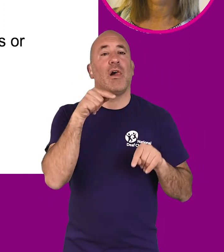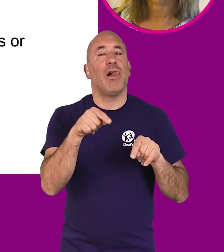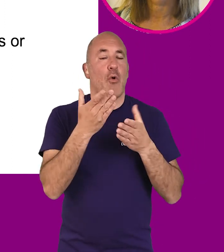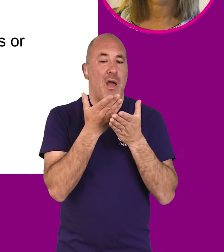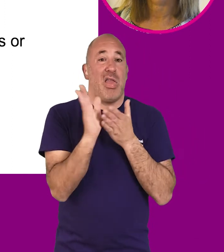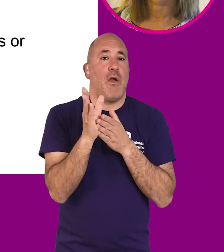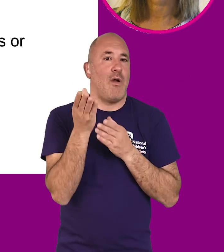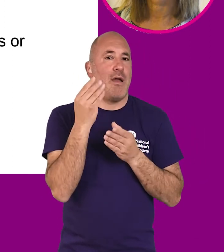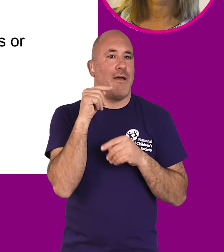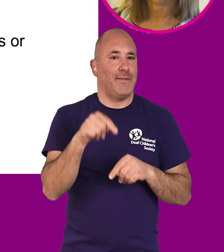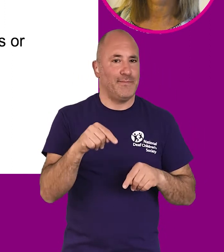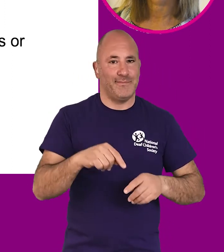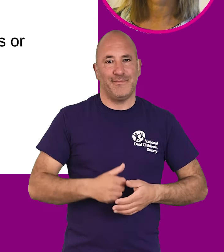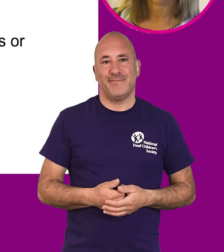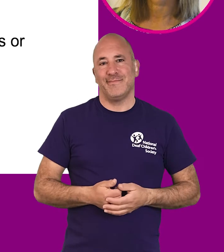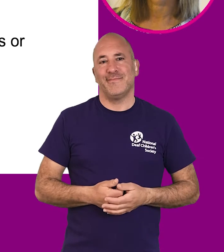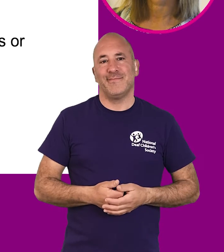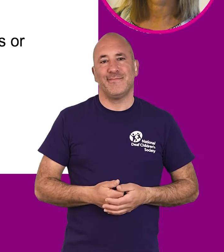is sometimes quite useful.